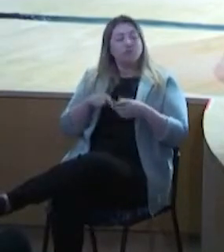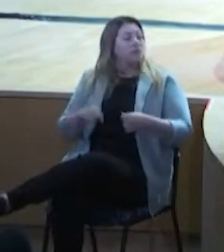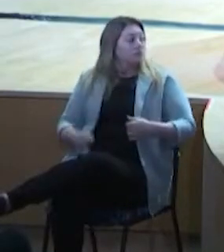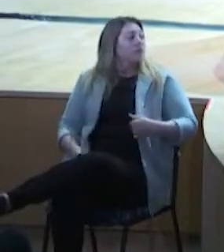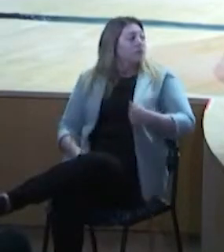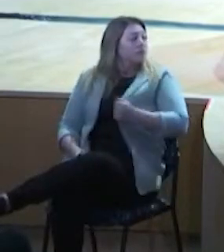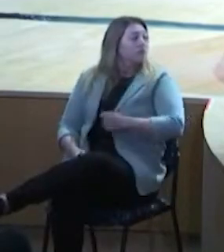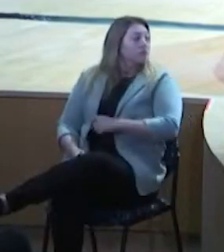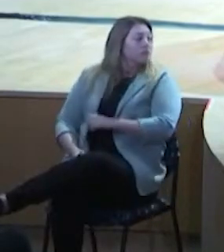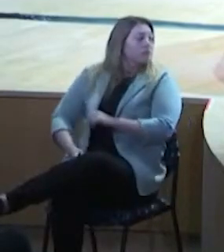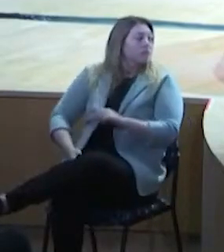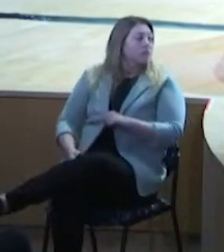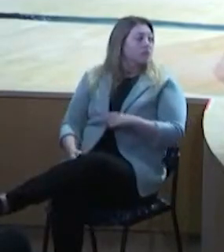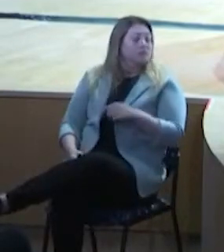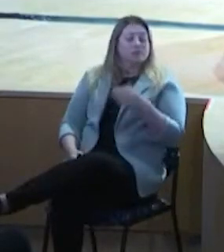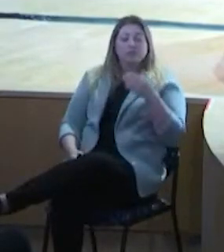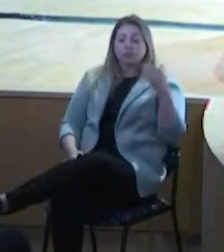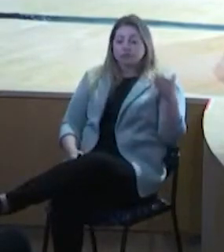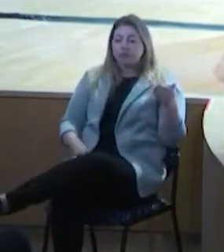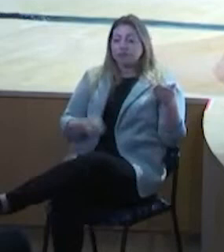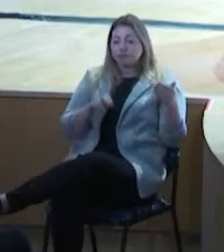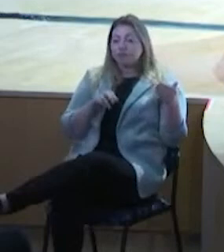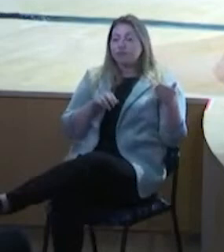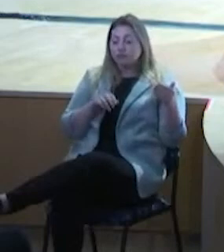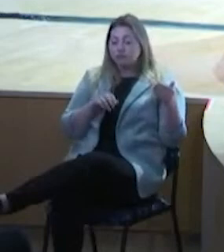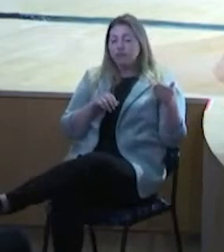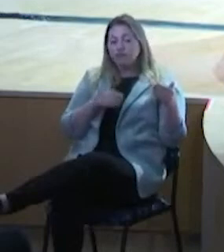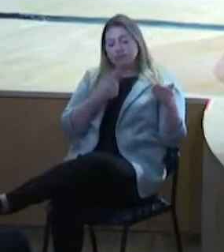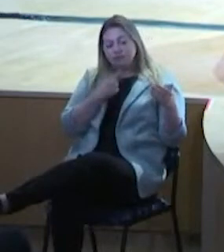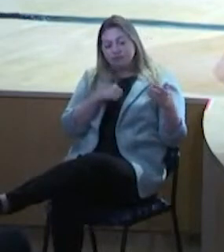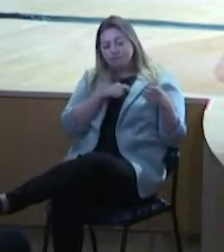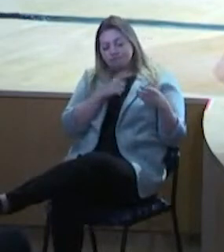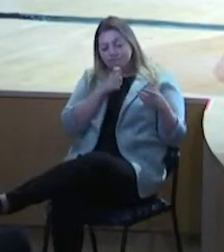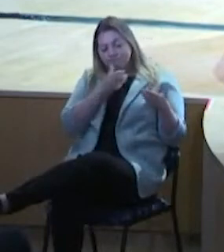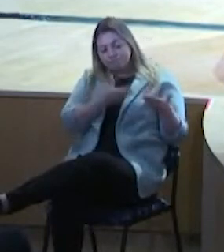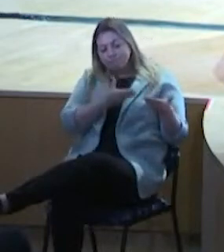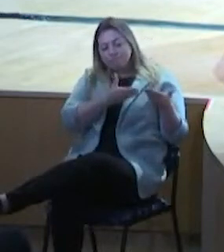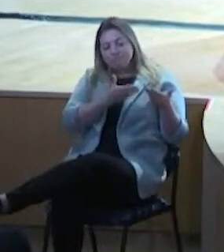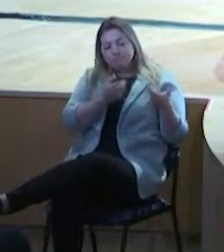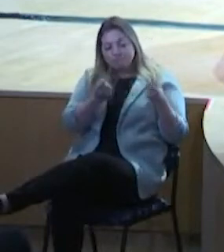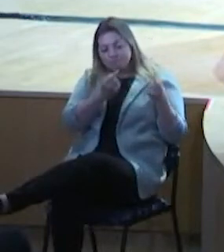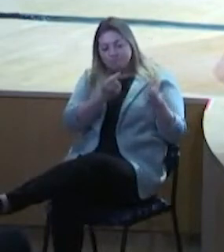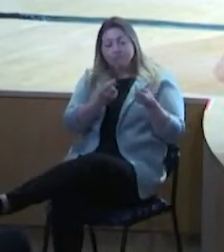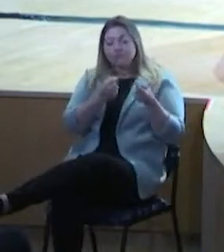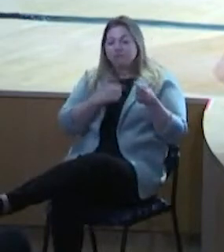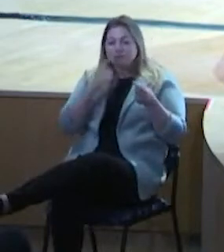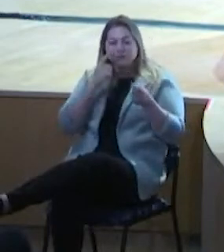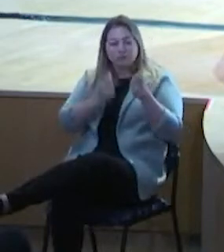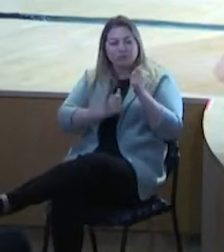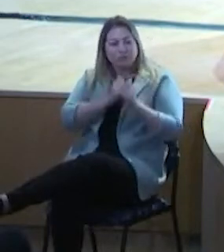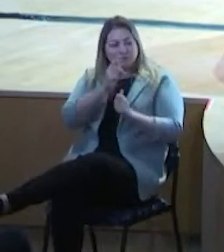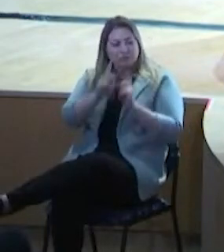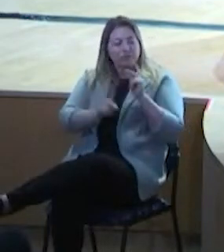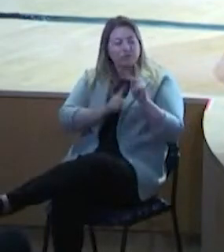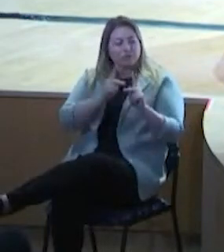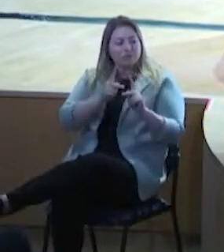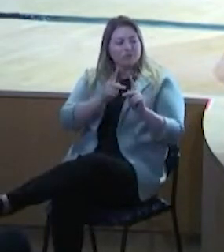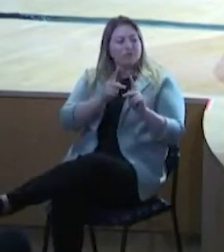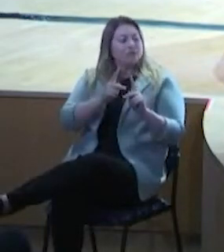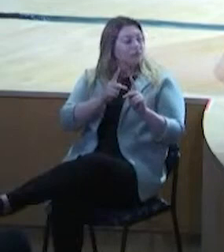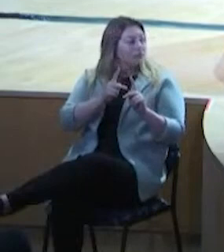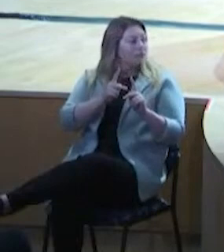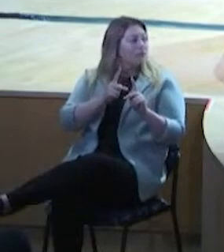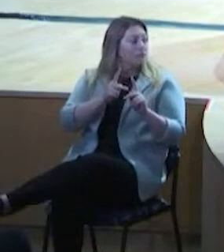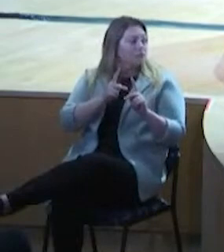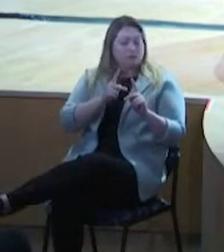Mahalo. And Lucía. Tell me about yourself and some of the work you're doing. And I think most people are probably even not even familiar what a chinampas